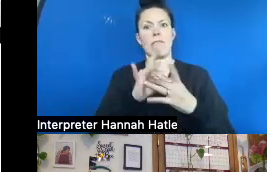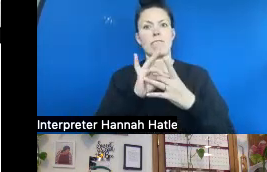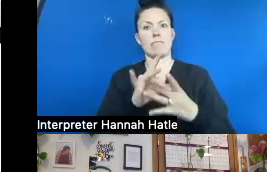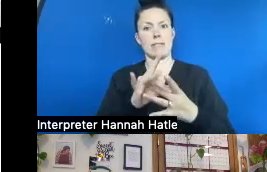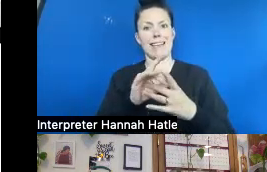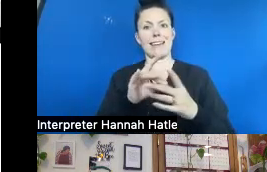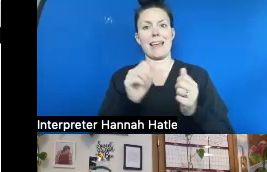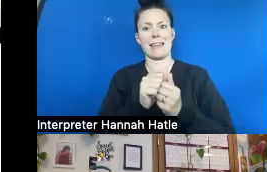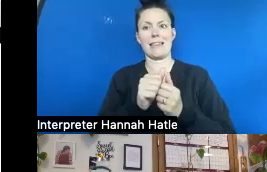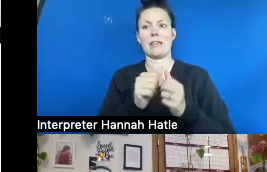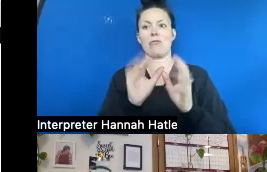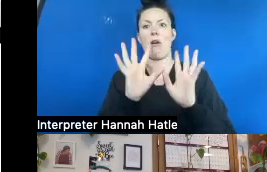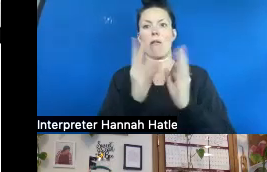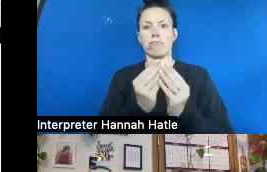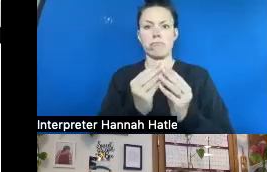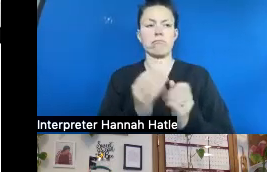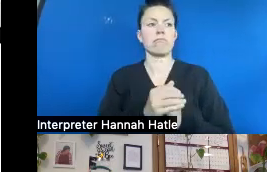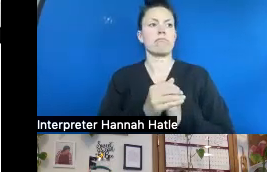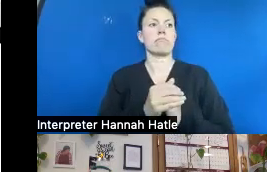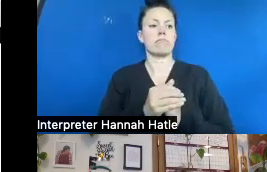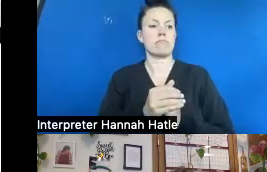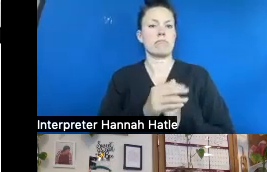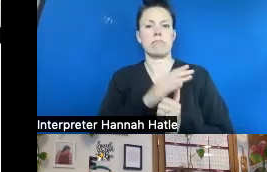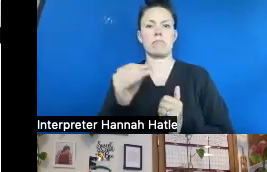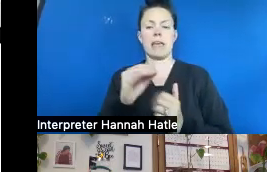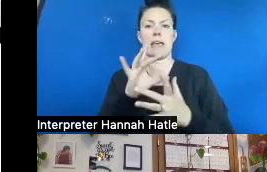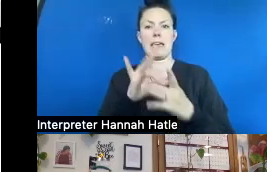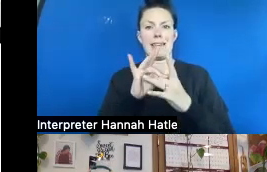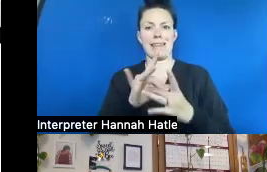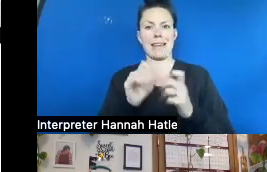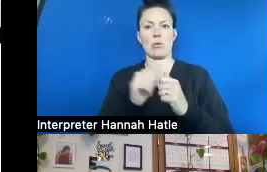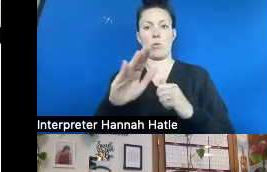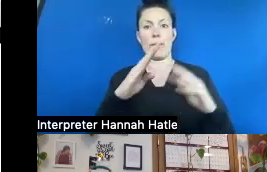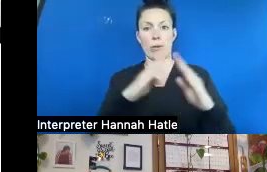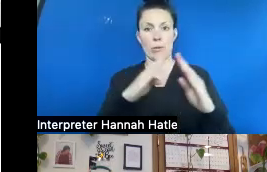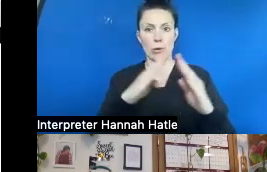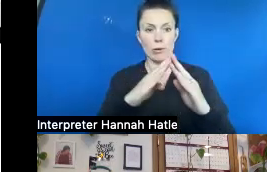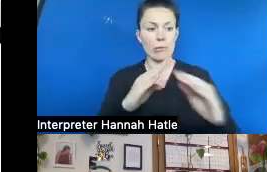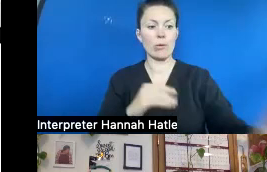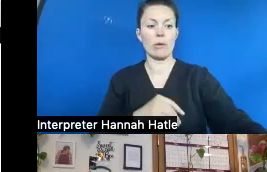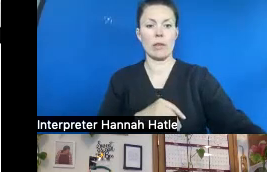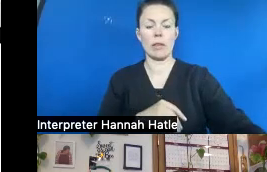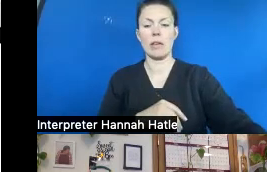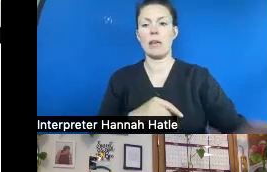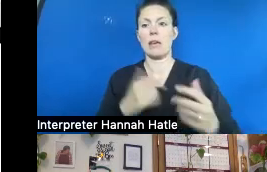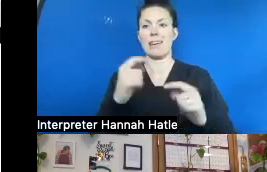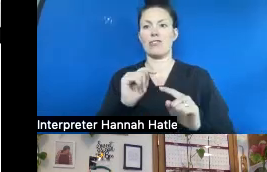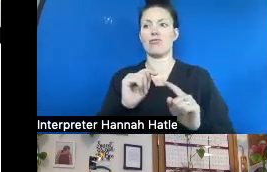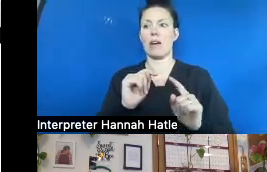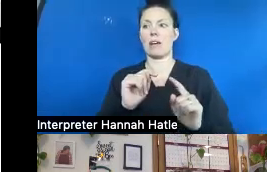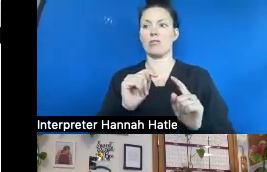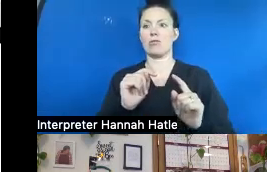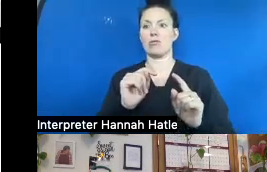relatives and connected to the people in the community, and creating space that we are inclusive